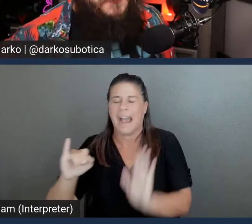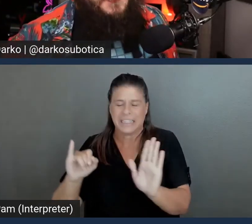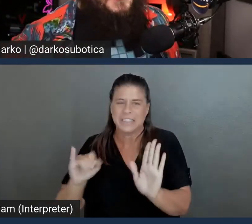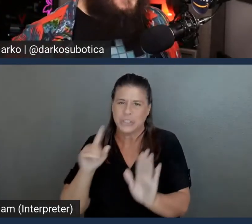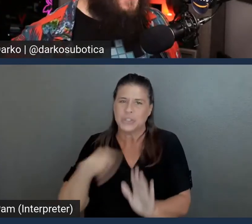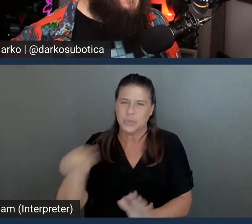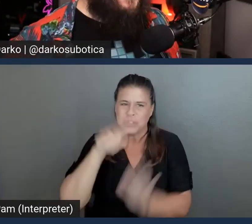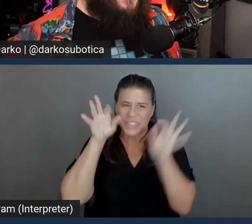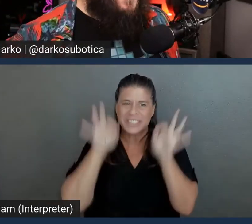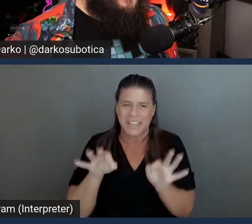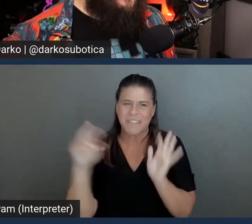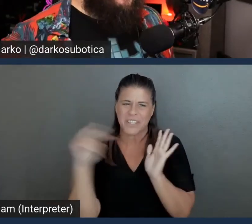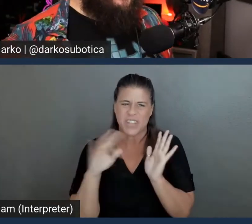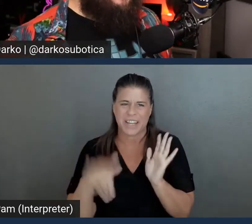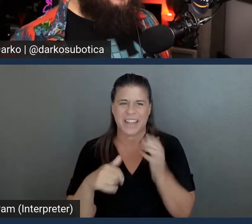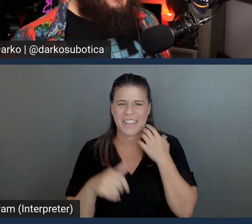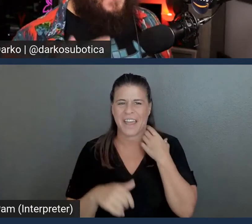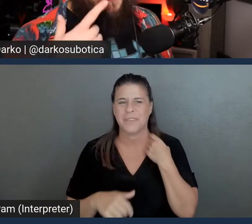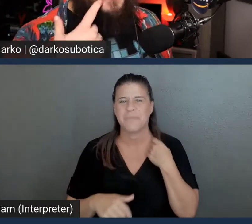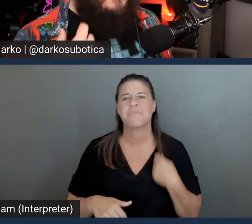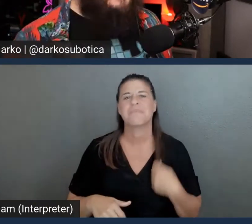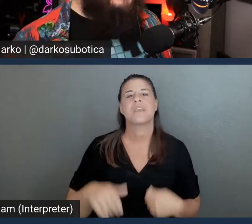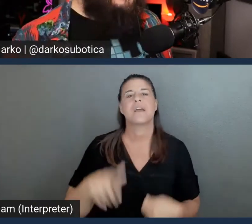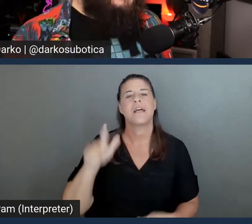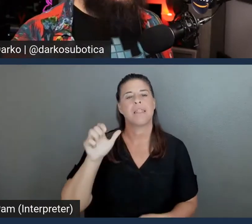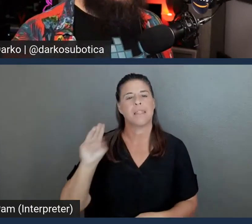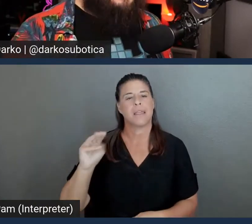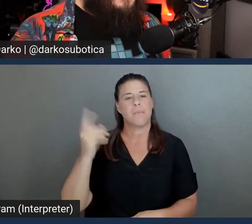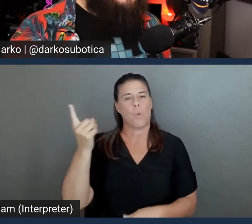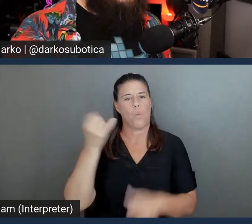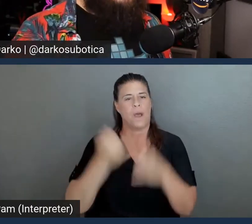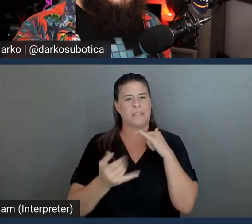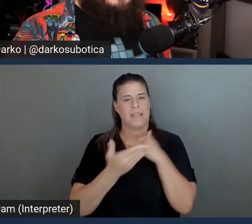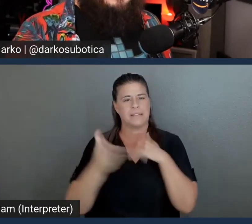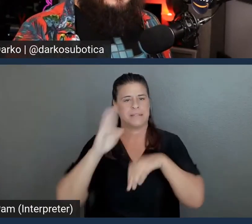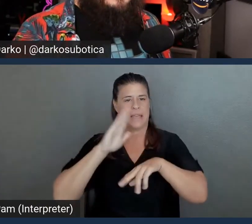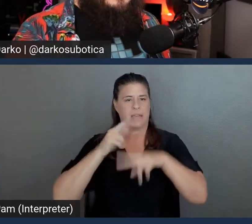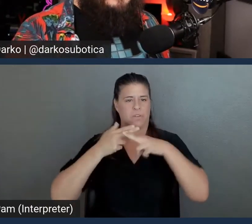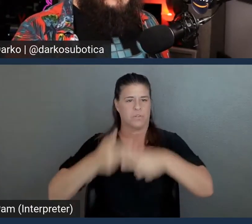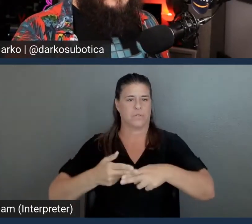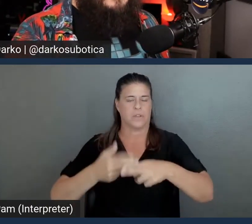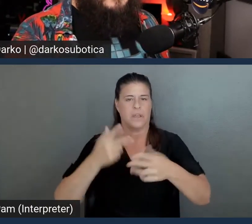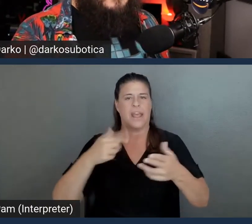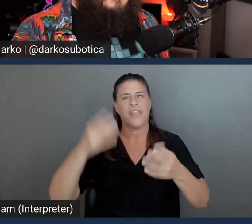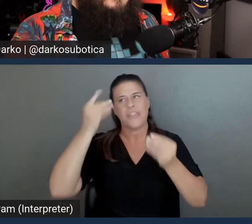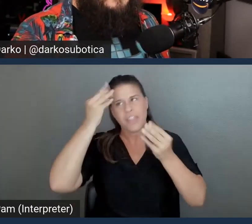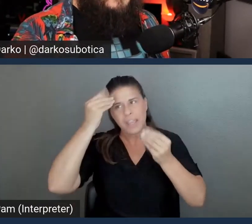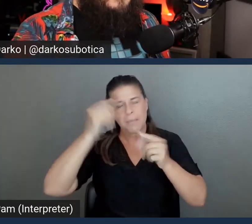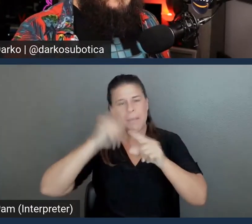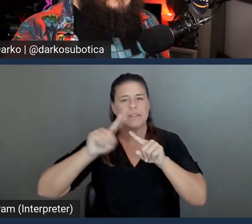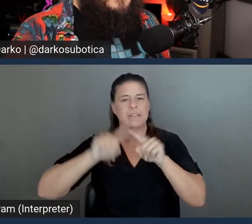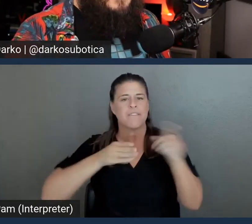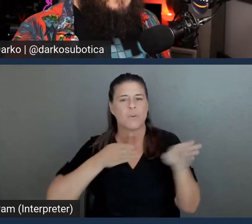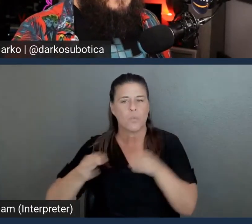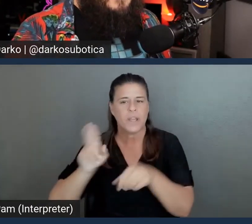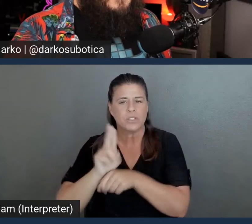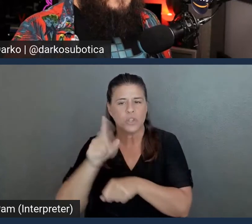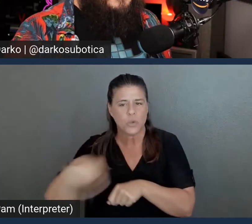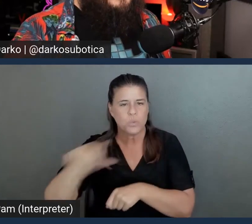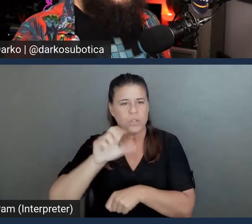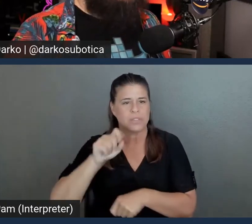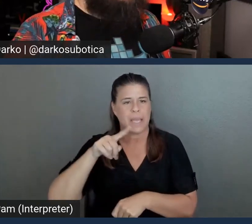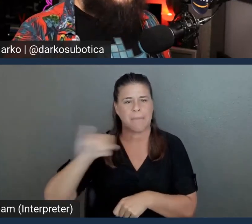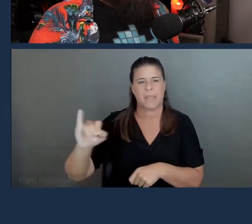should definitely check out. And one last call to action I just want to make is think about different ways to use these